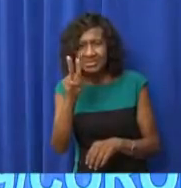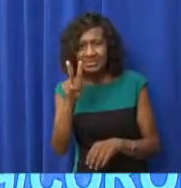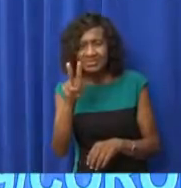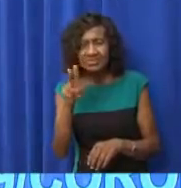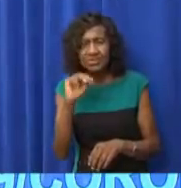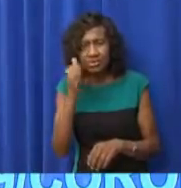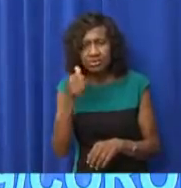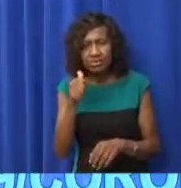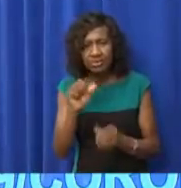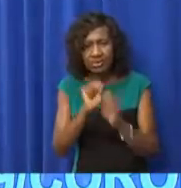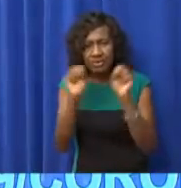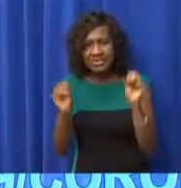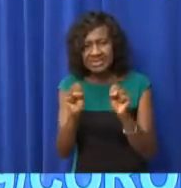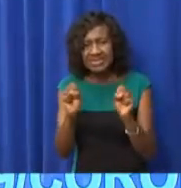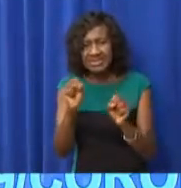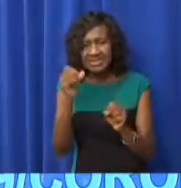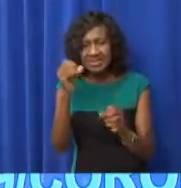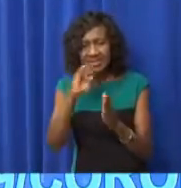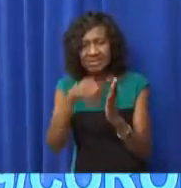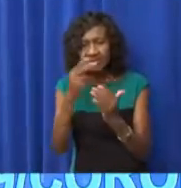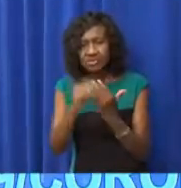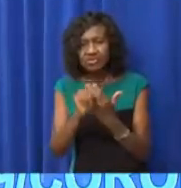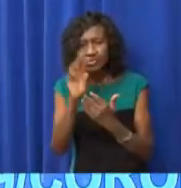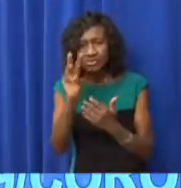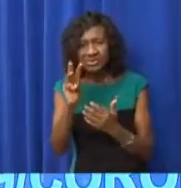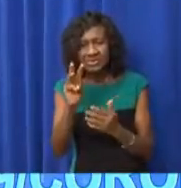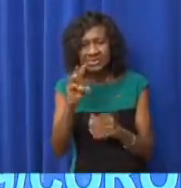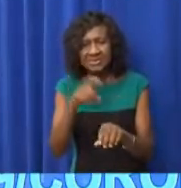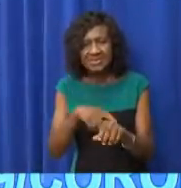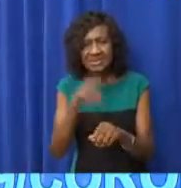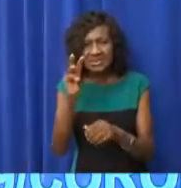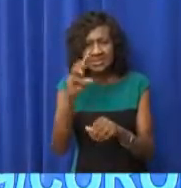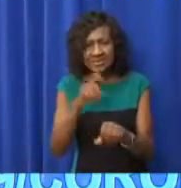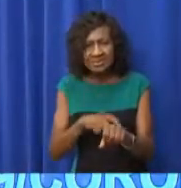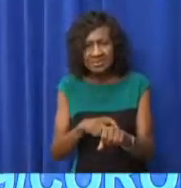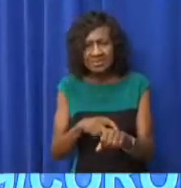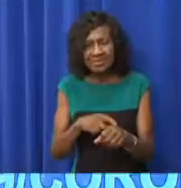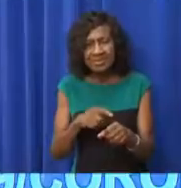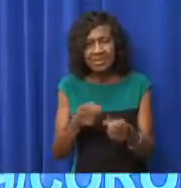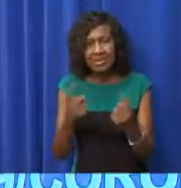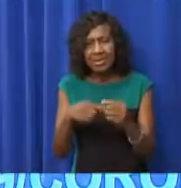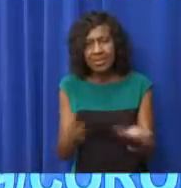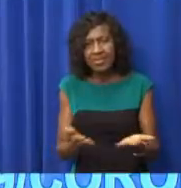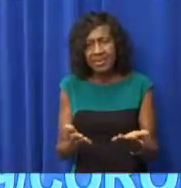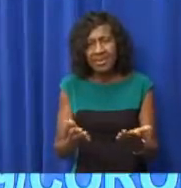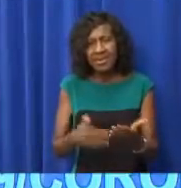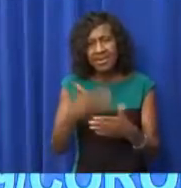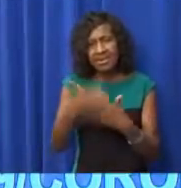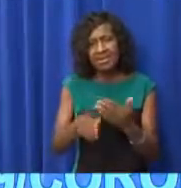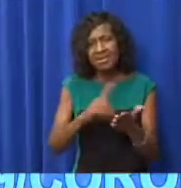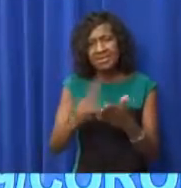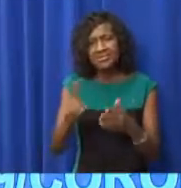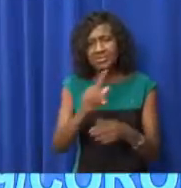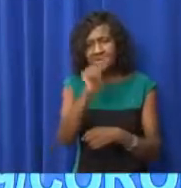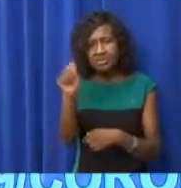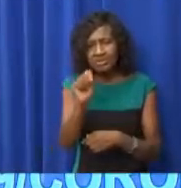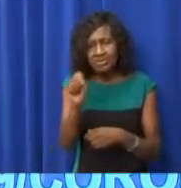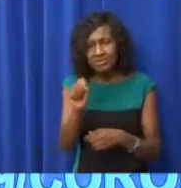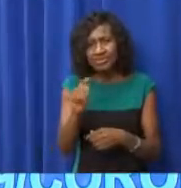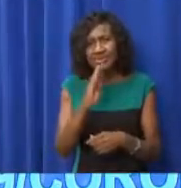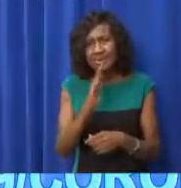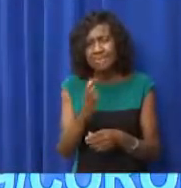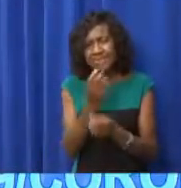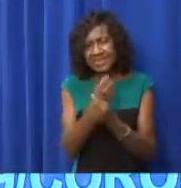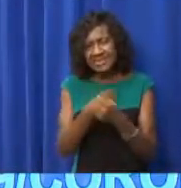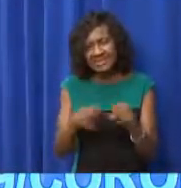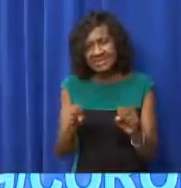the 6th of June at 6 p.m. Of course, we invite you to join us again next week, Tuesday. Until then, be safe. And for those of